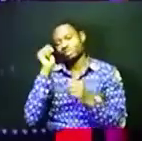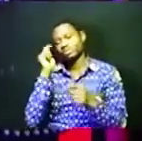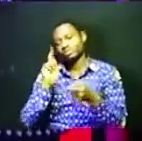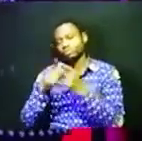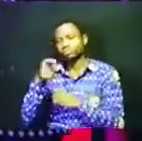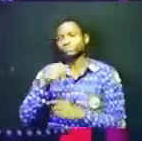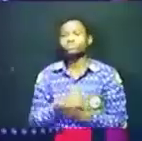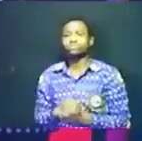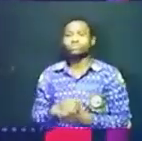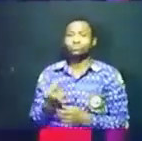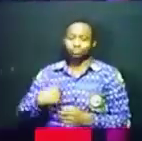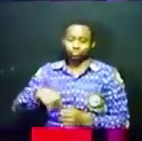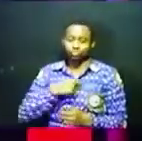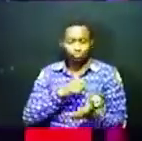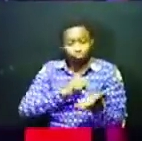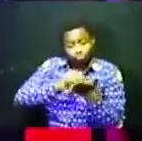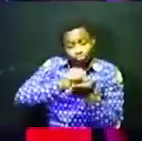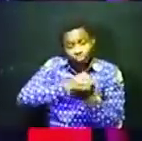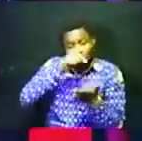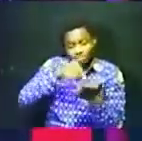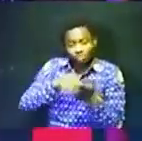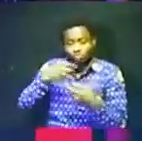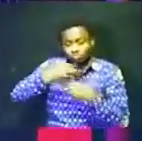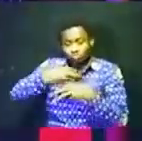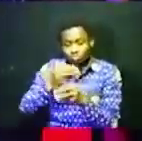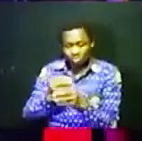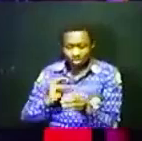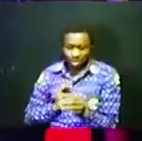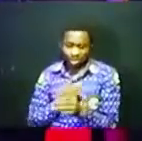We write this to make our joy